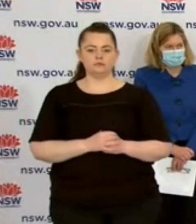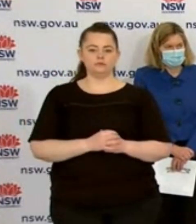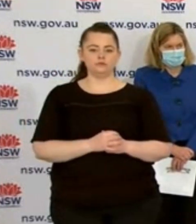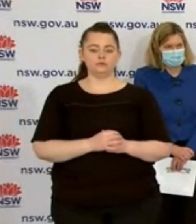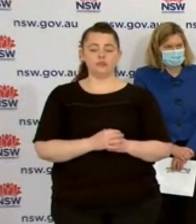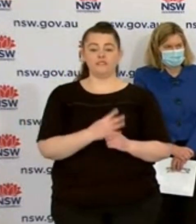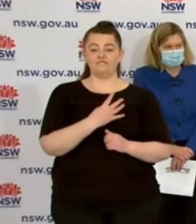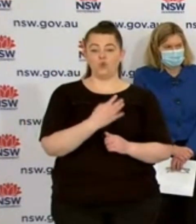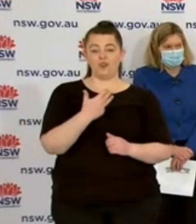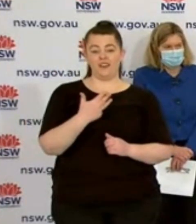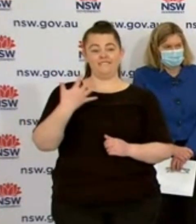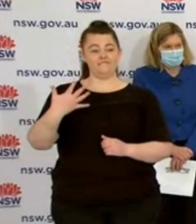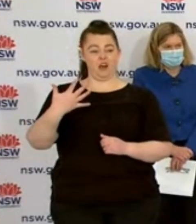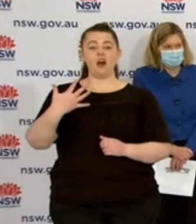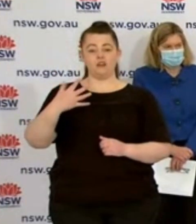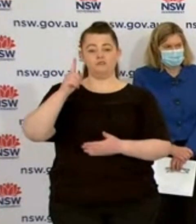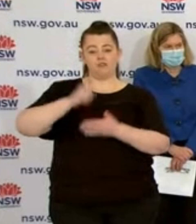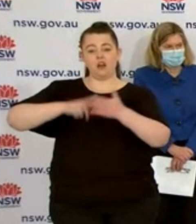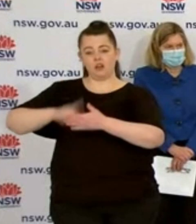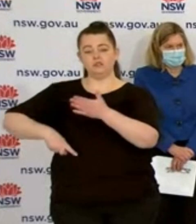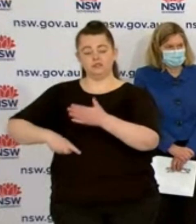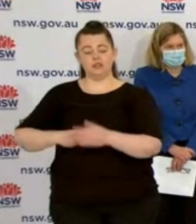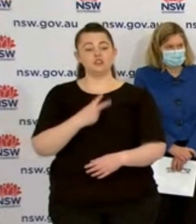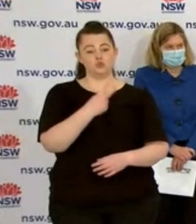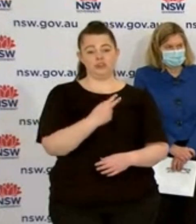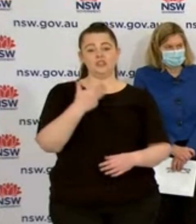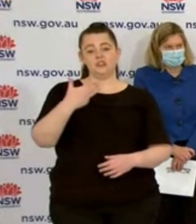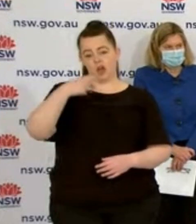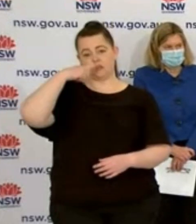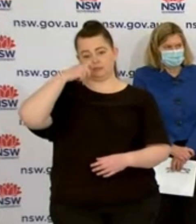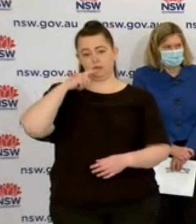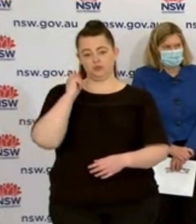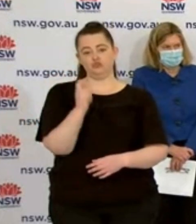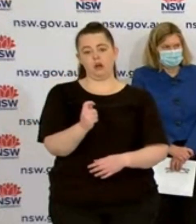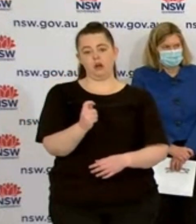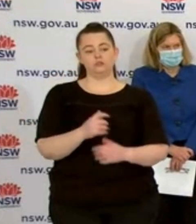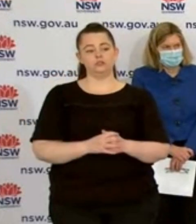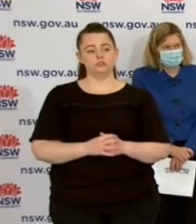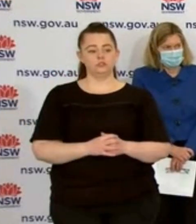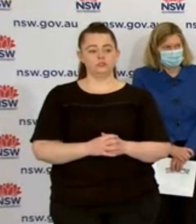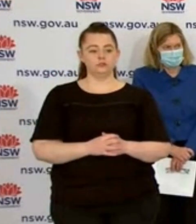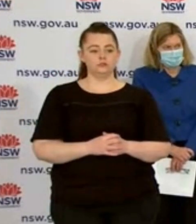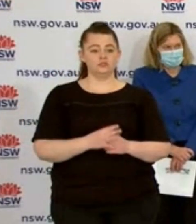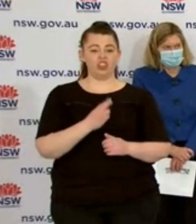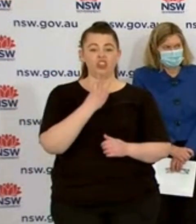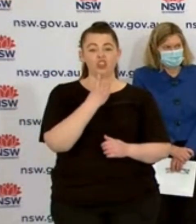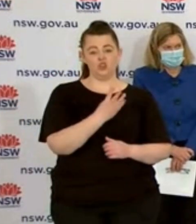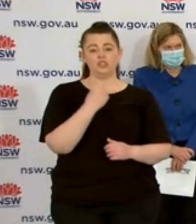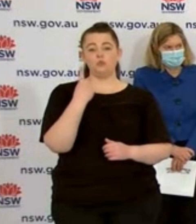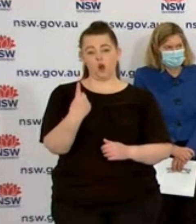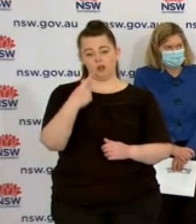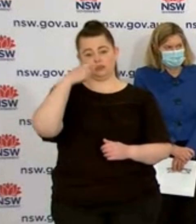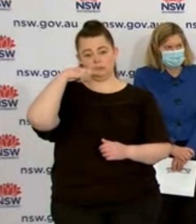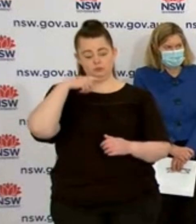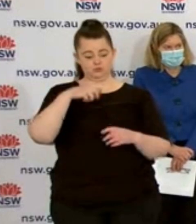issued for breaches of the public health orders, 29 people charged. Unbelievably, 31 infringement notices were issued to